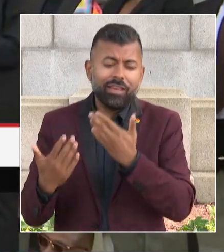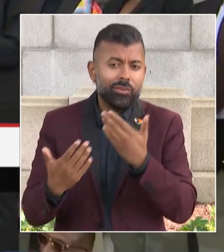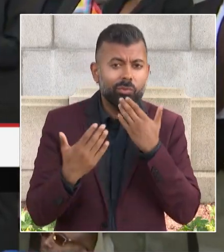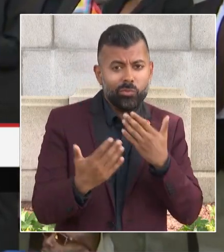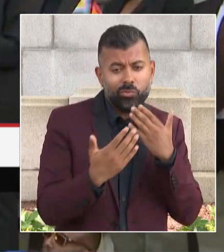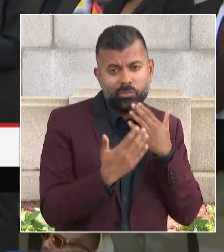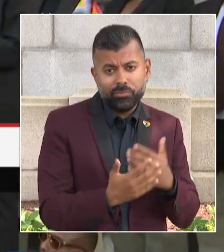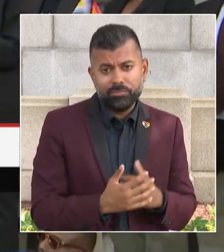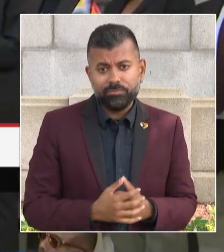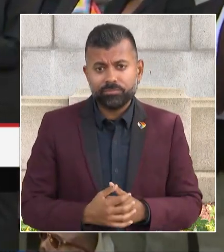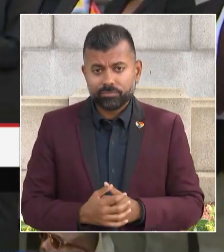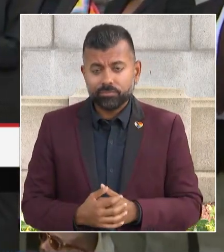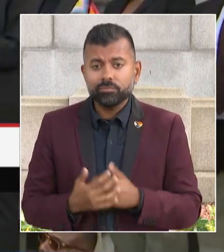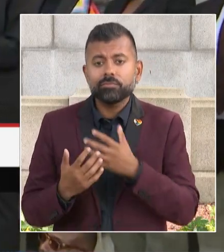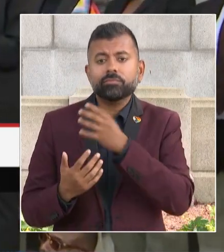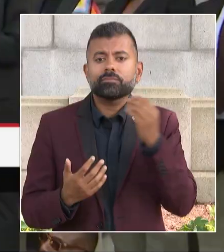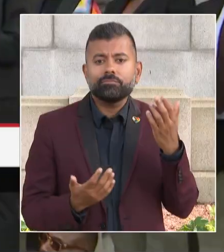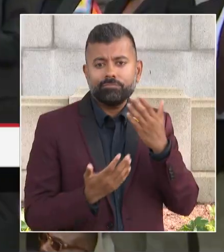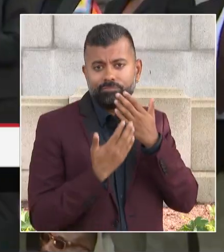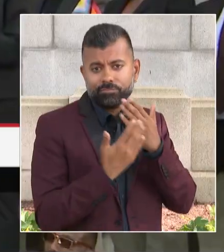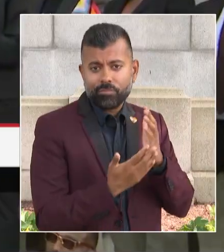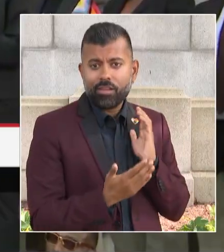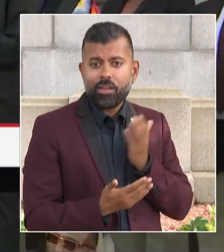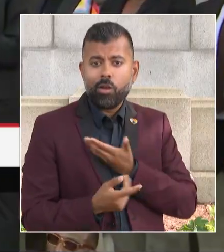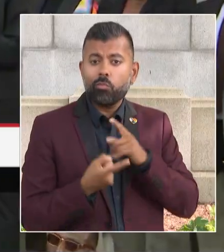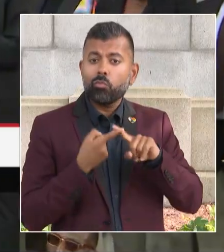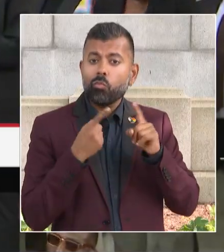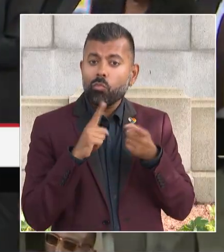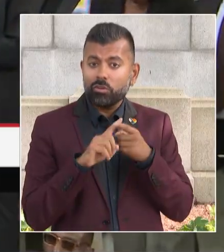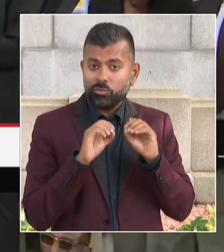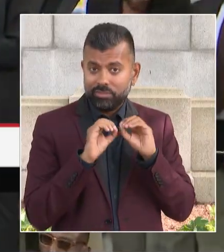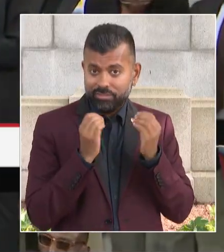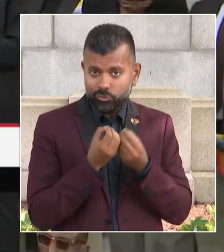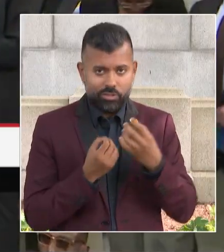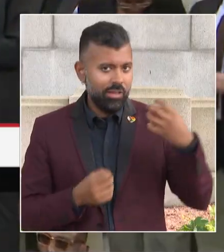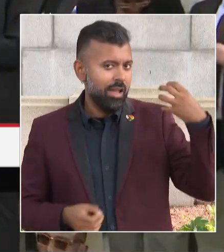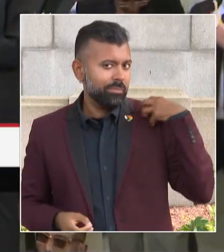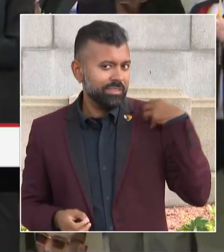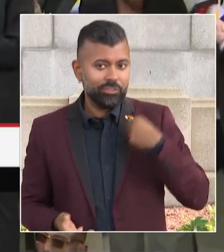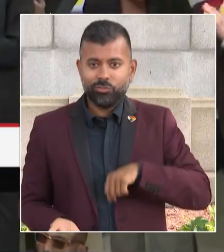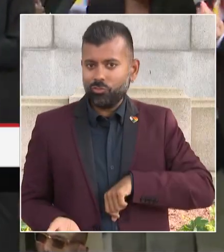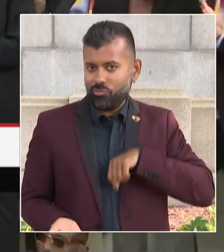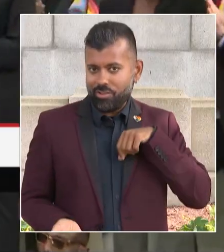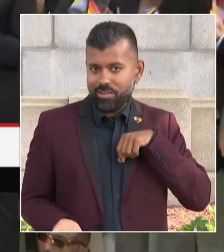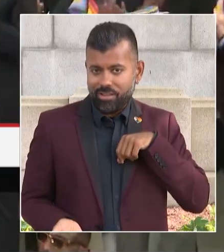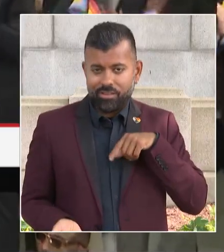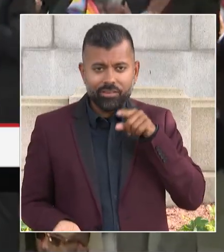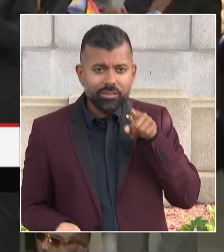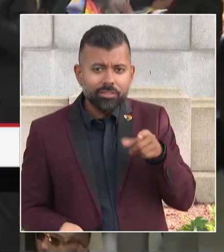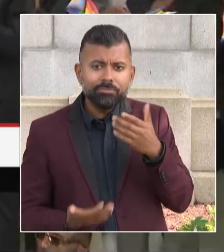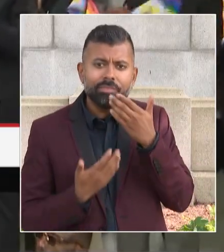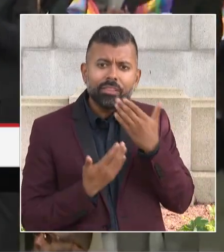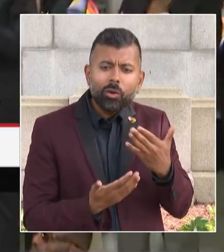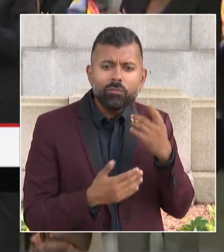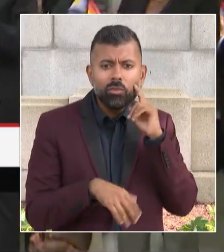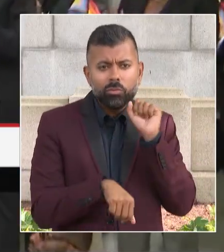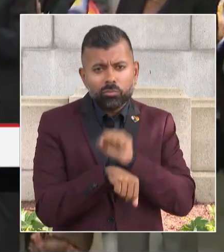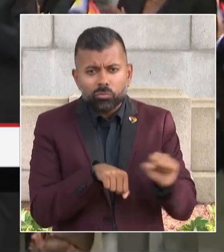Capitol Pride, likewise, for all of your work and bringing the energy and making sure World Pride is a success.